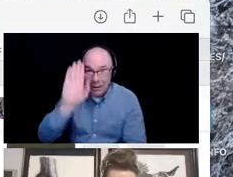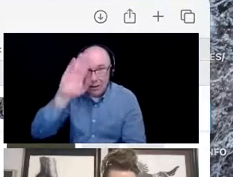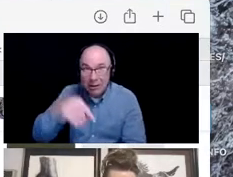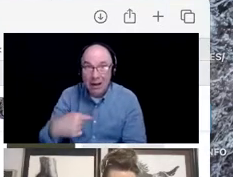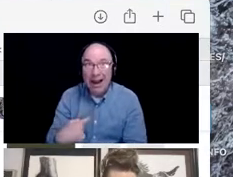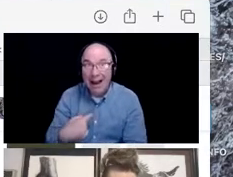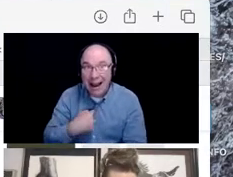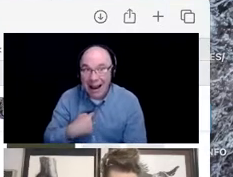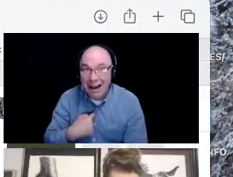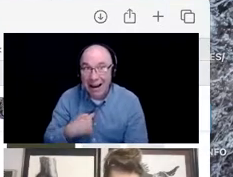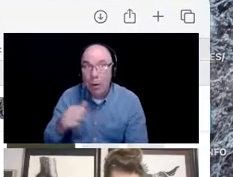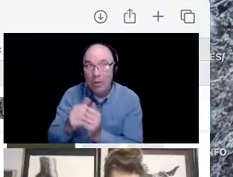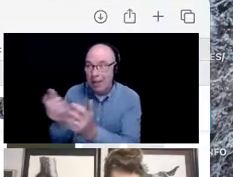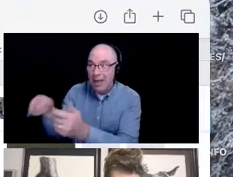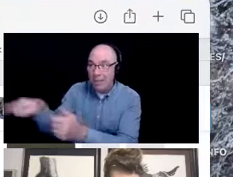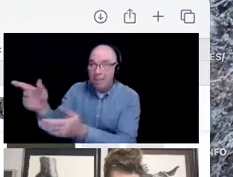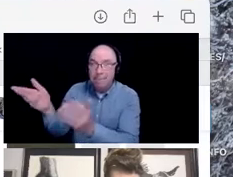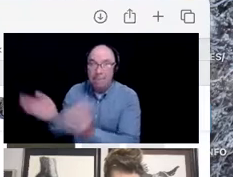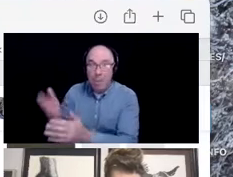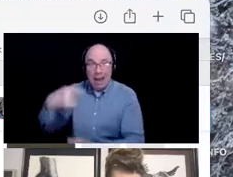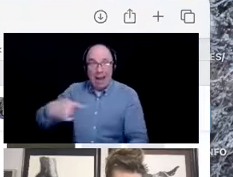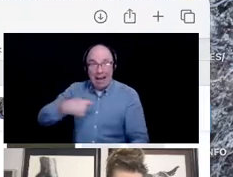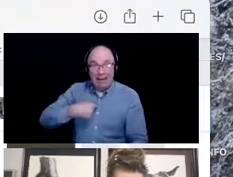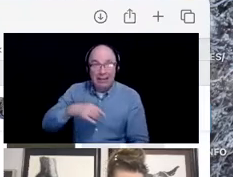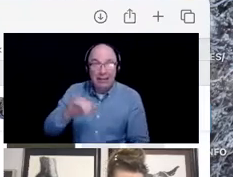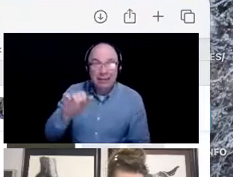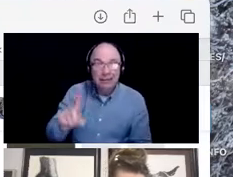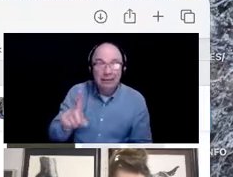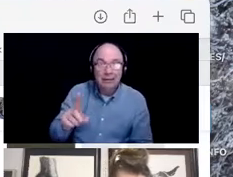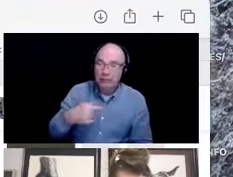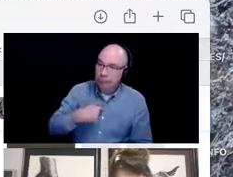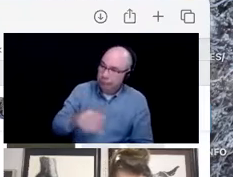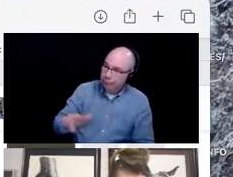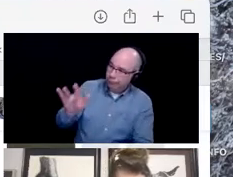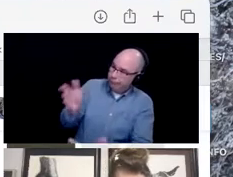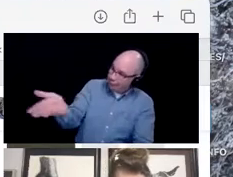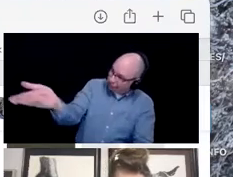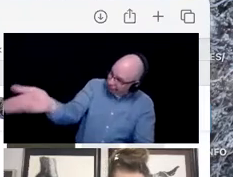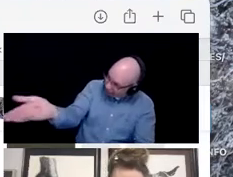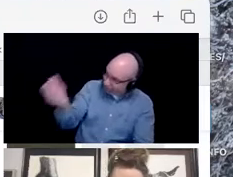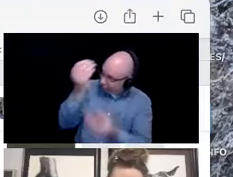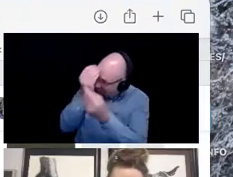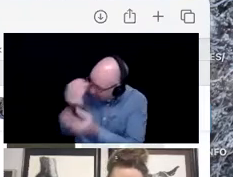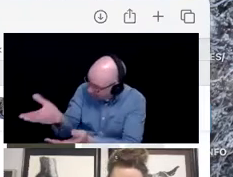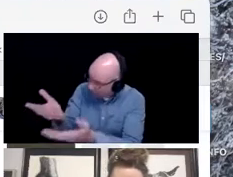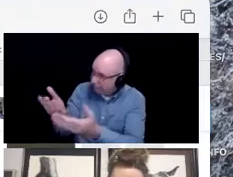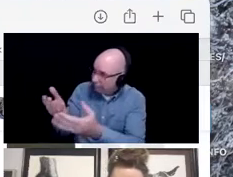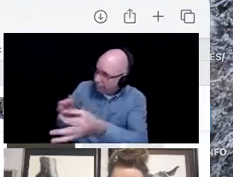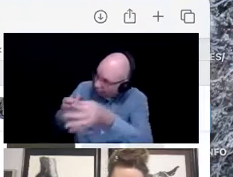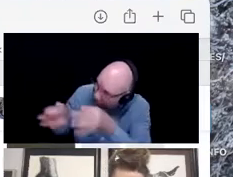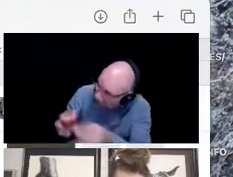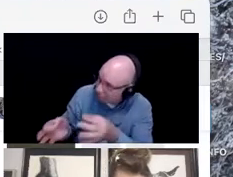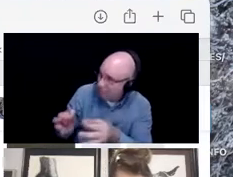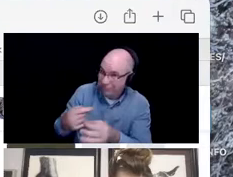the conversation with them because I'm the one that extended the hand and offered information and was very much